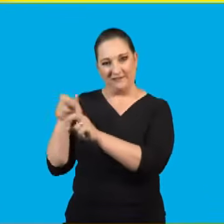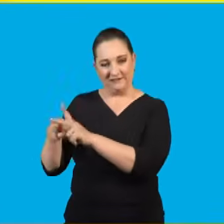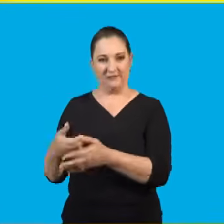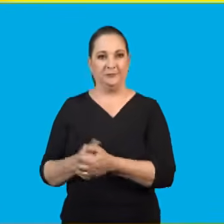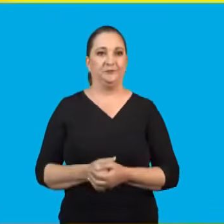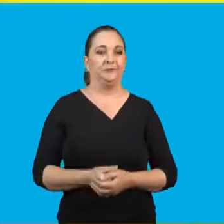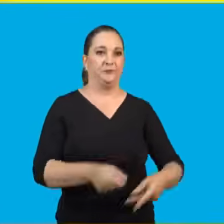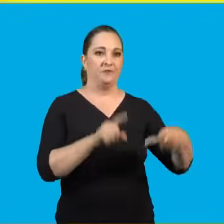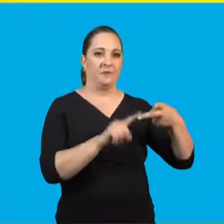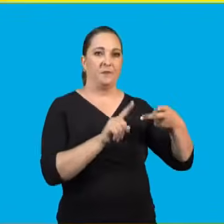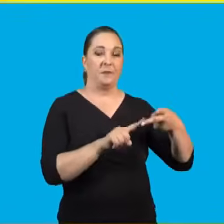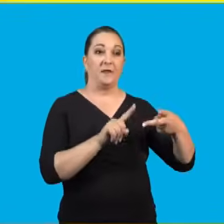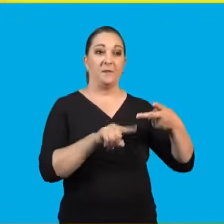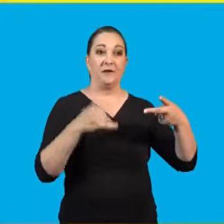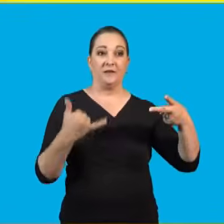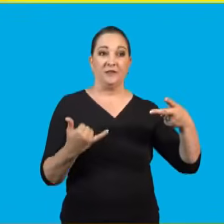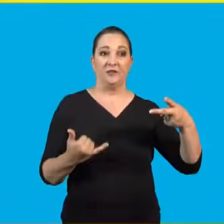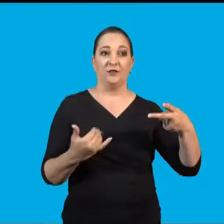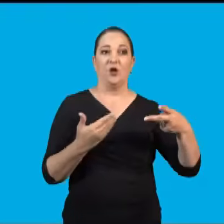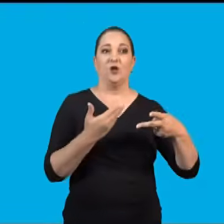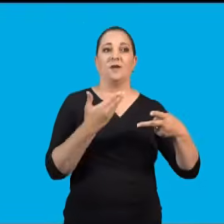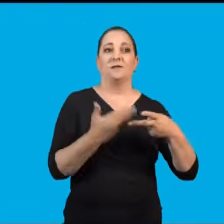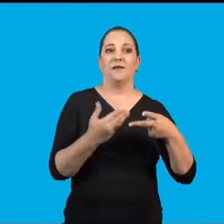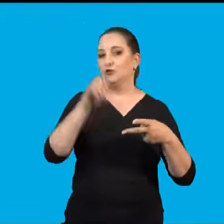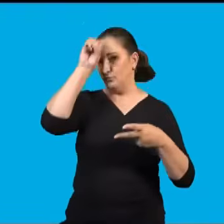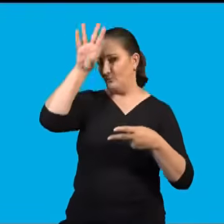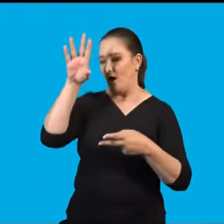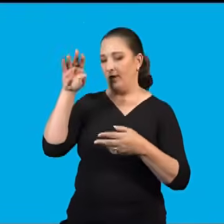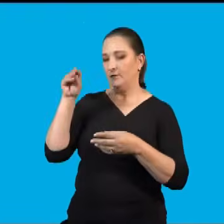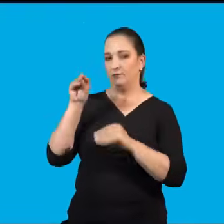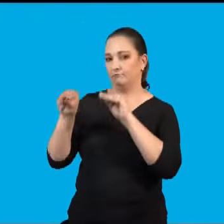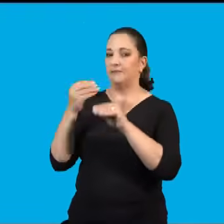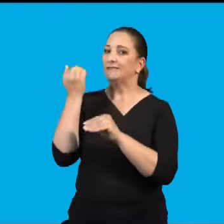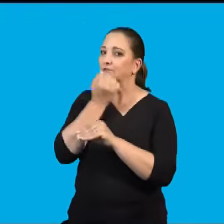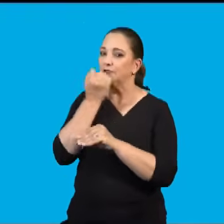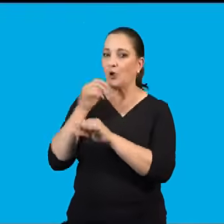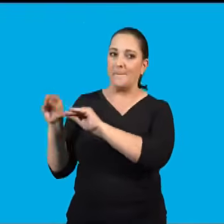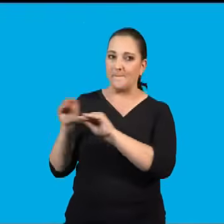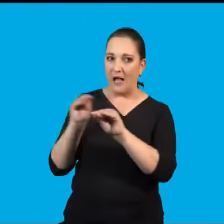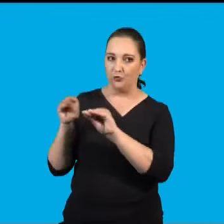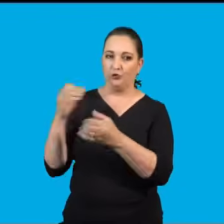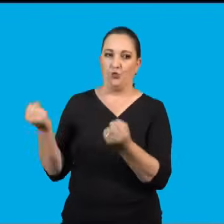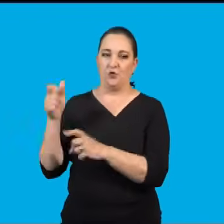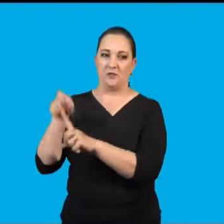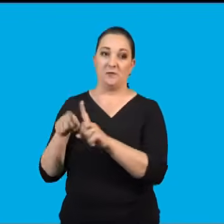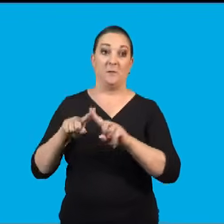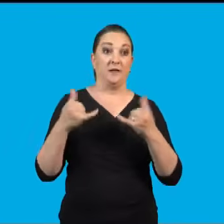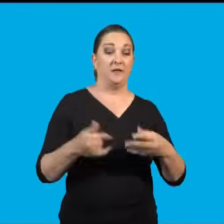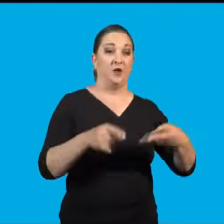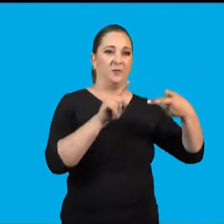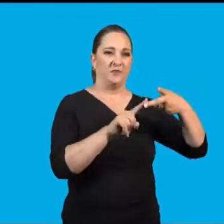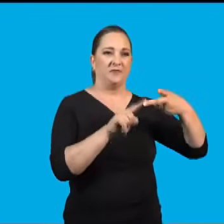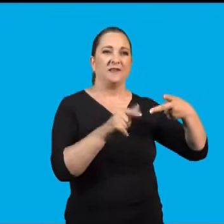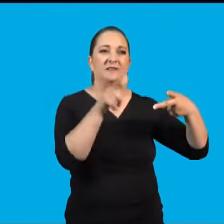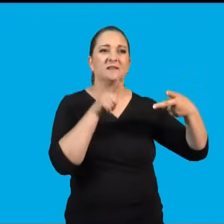is, and have pledged to organize workers in the homelands in defiance of any